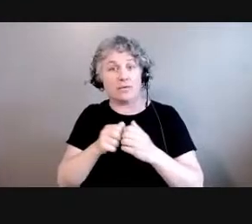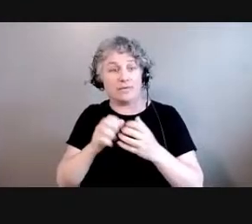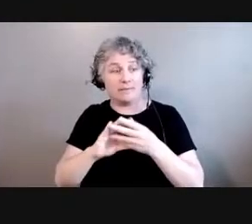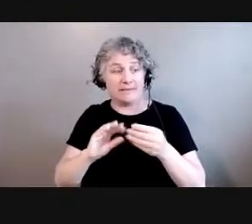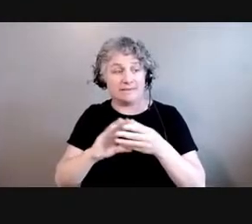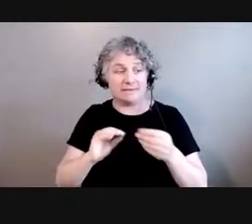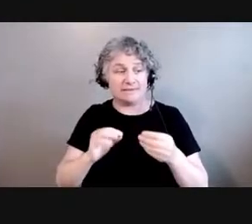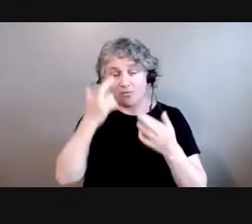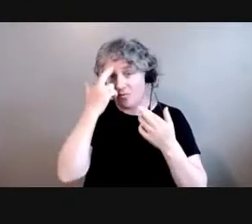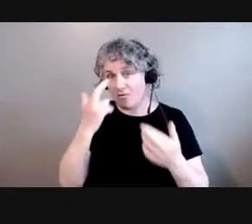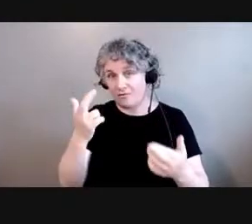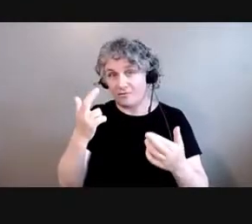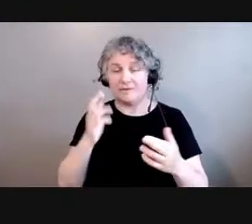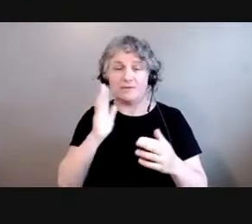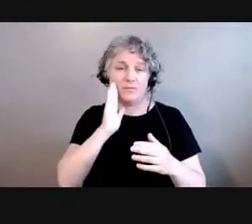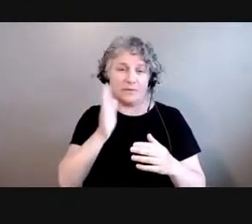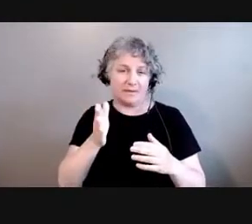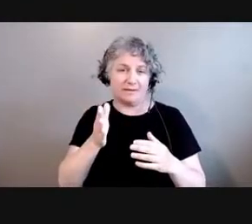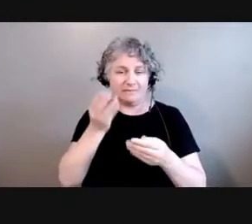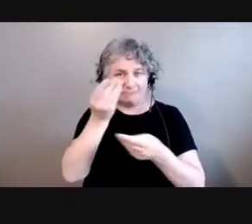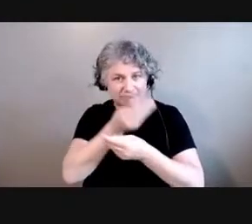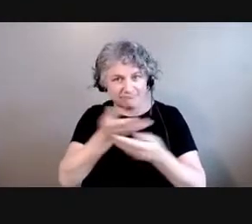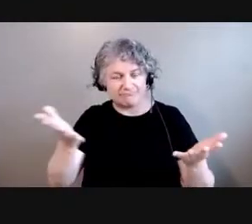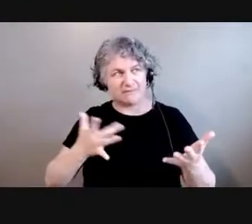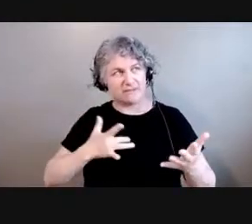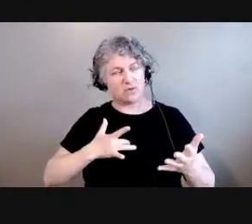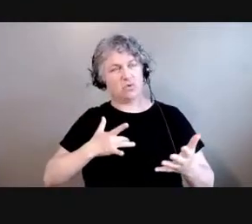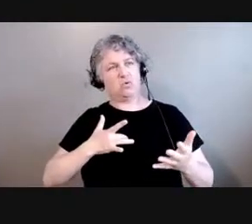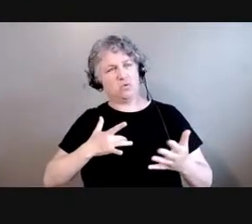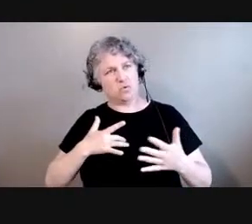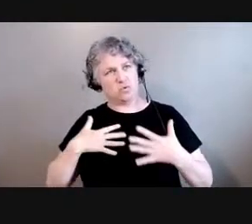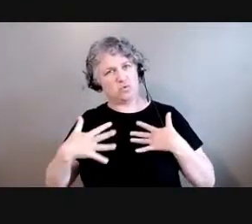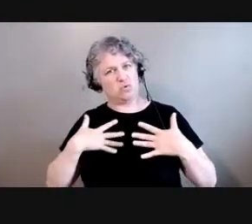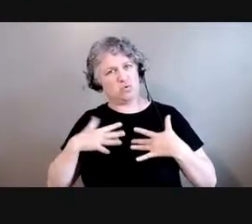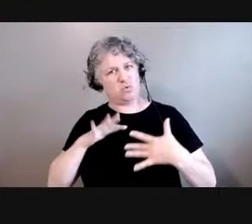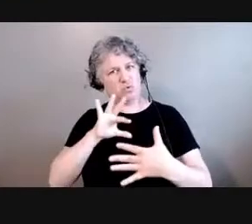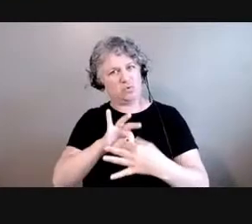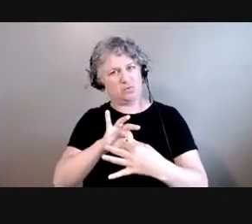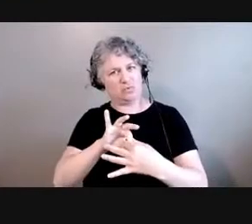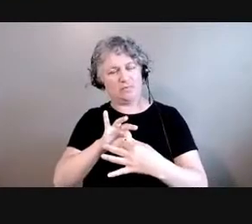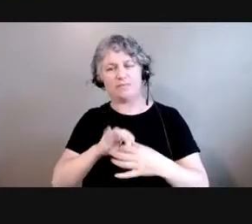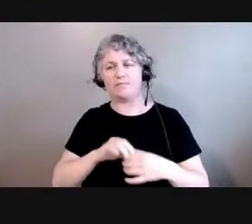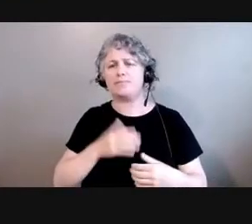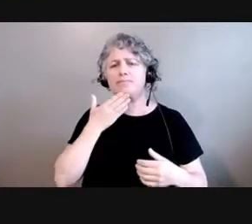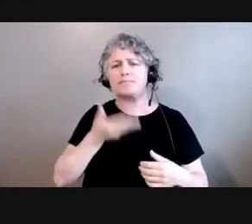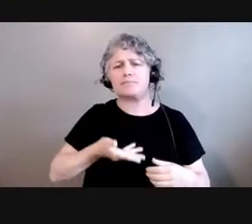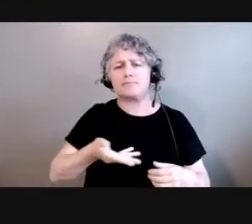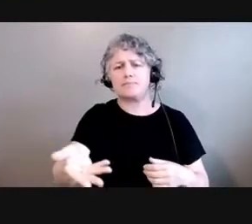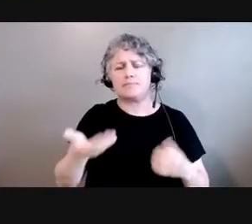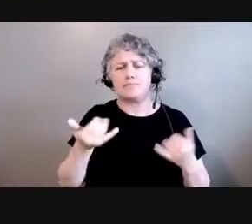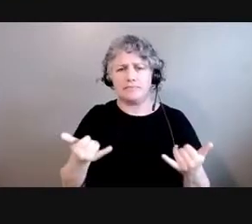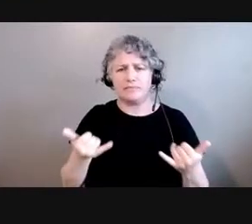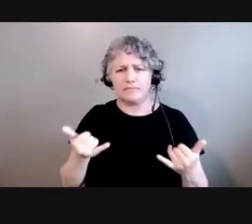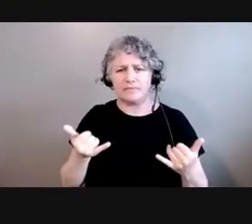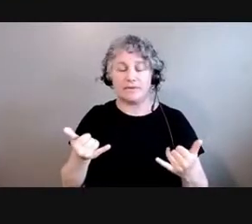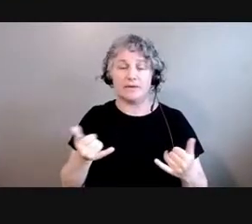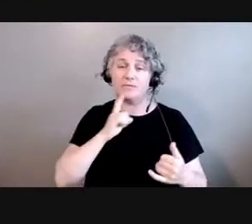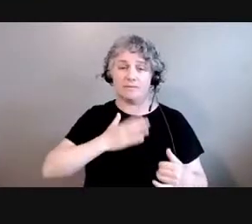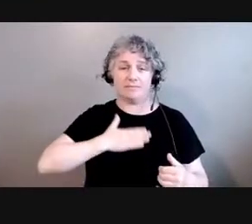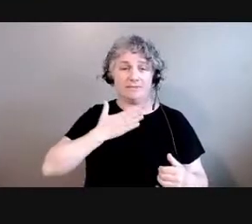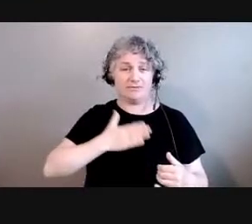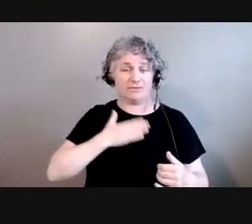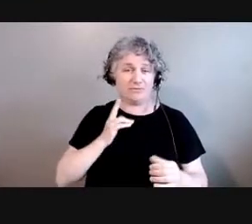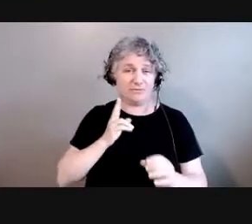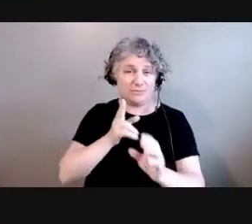that hopefully will resonate. So thank you again for having me today, and it is, as I say, a real pleasure to join